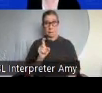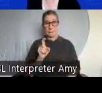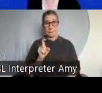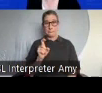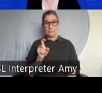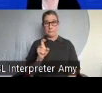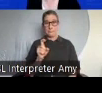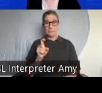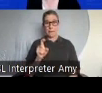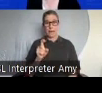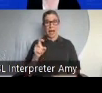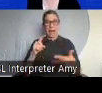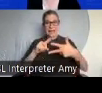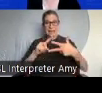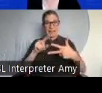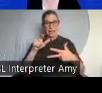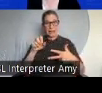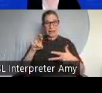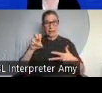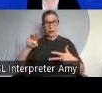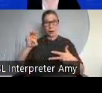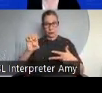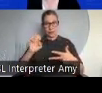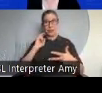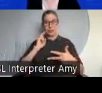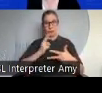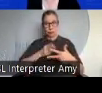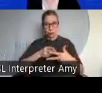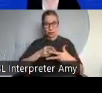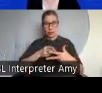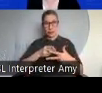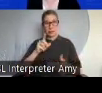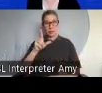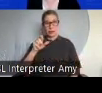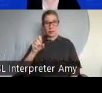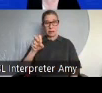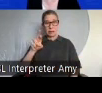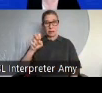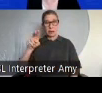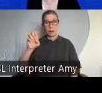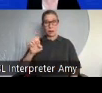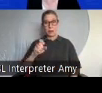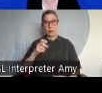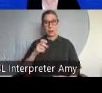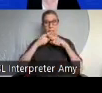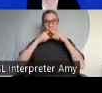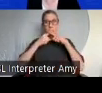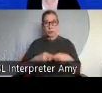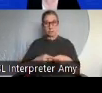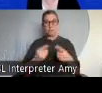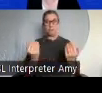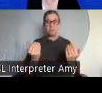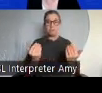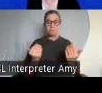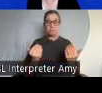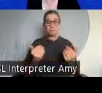I believe that Lawrence has. So if that's the case, Lawrence, we will unmute your microphone and ask you to state